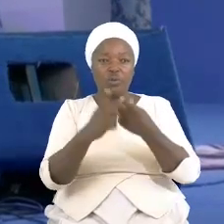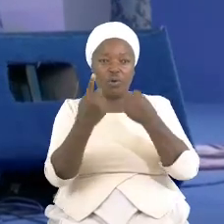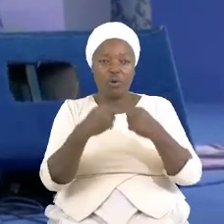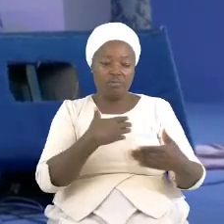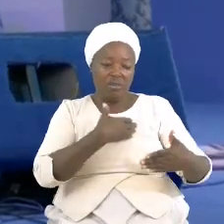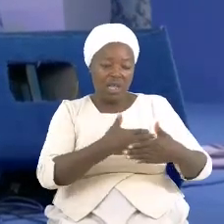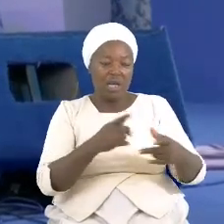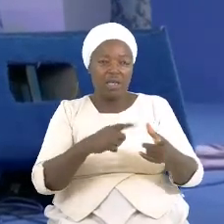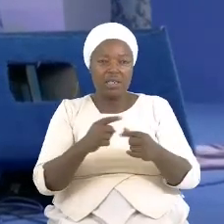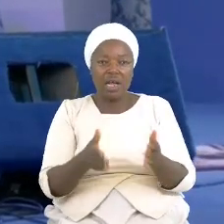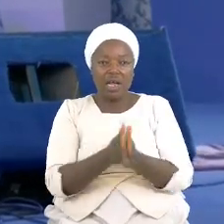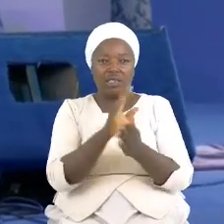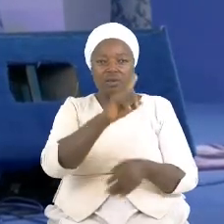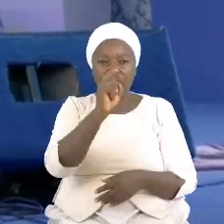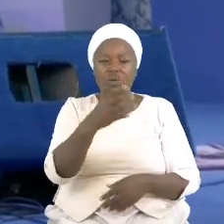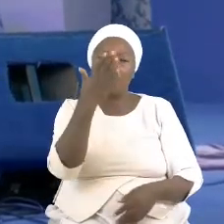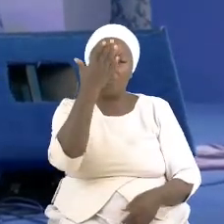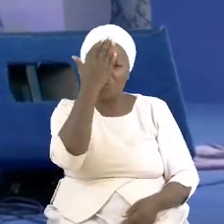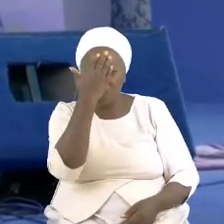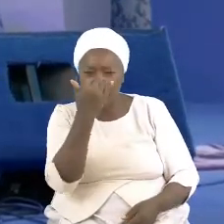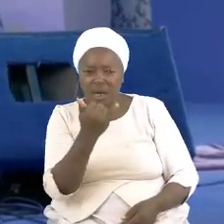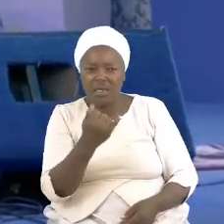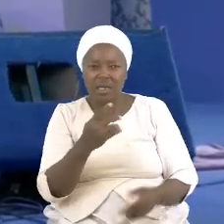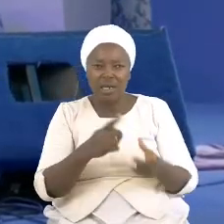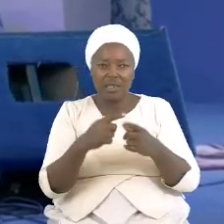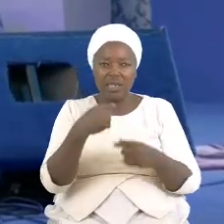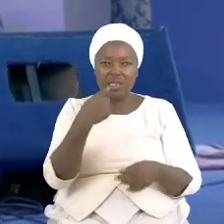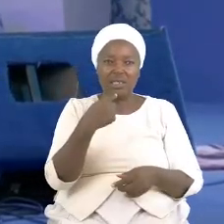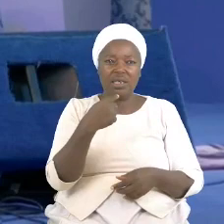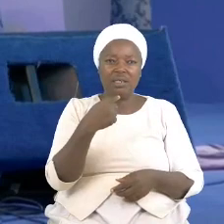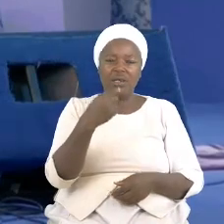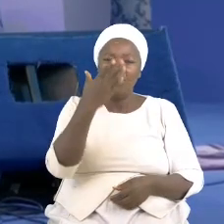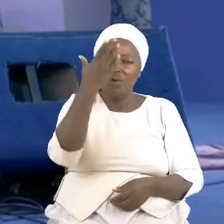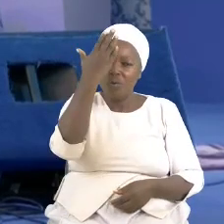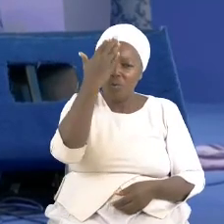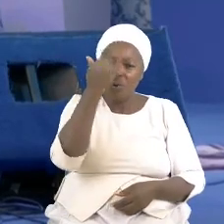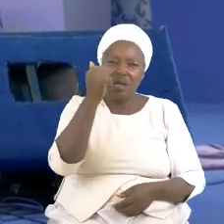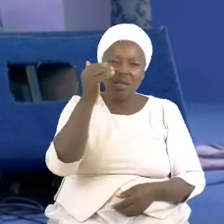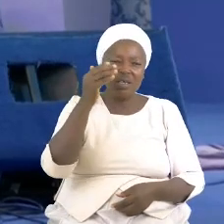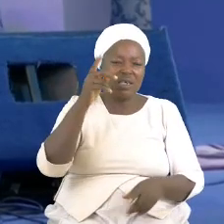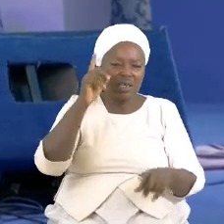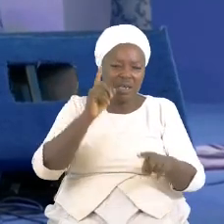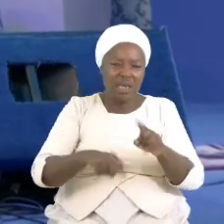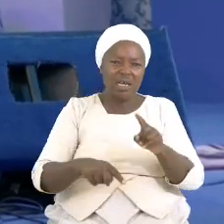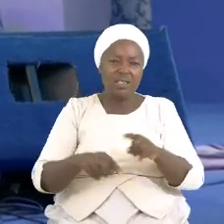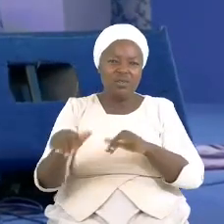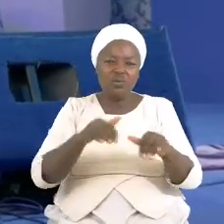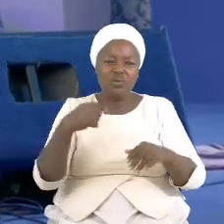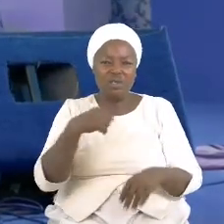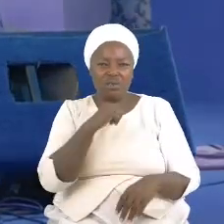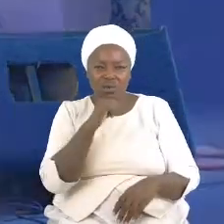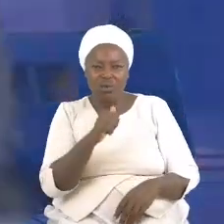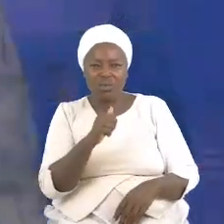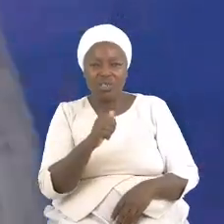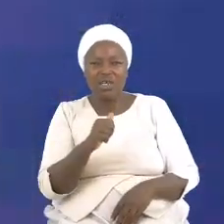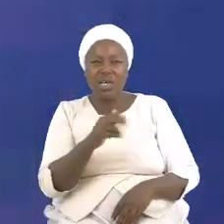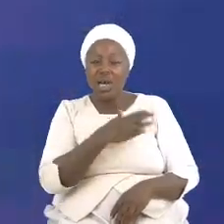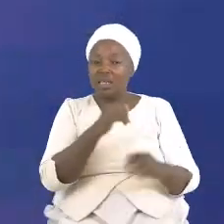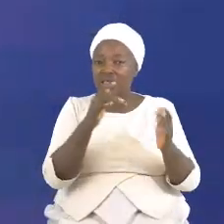question, why? And they said, why could we not? And Jesus said unto